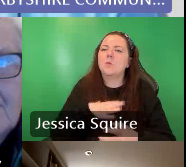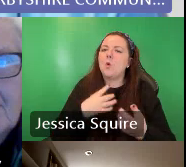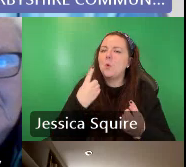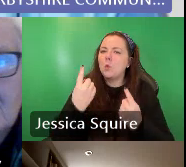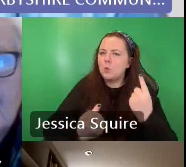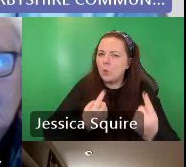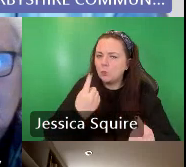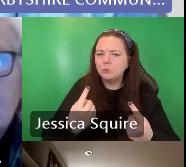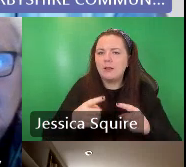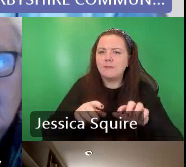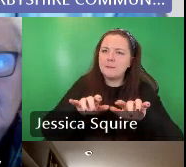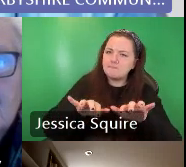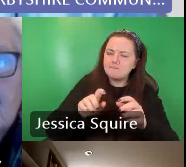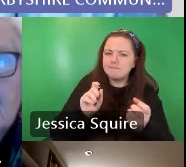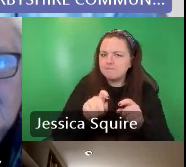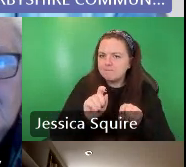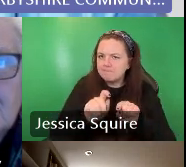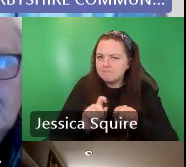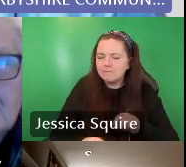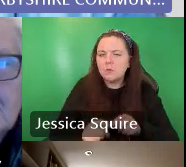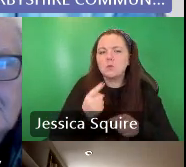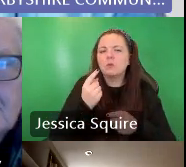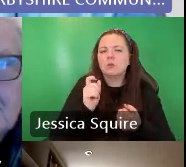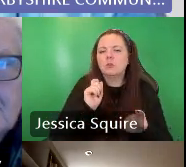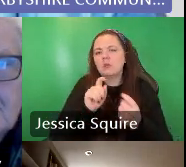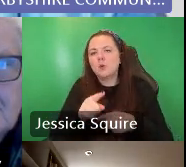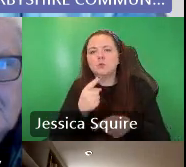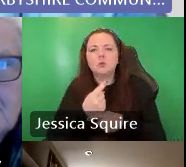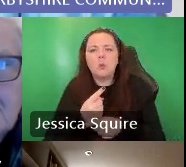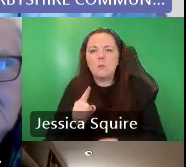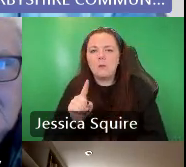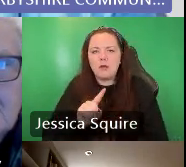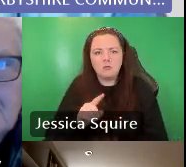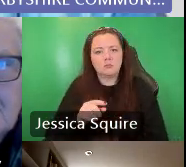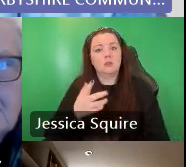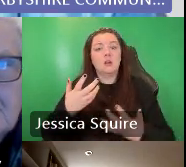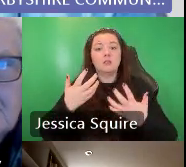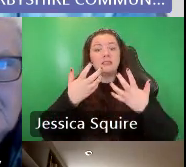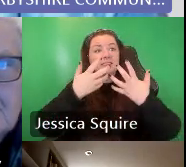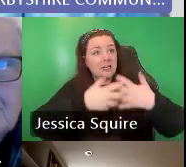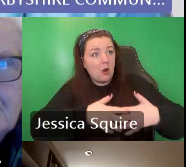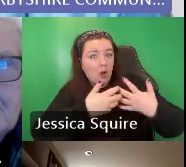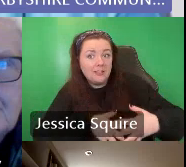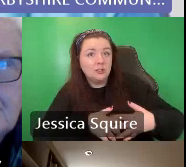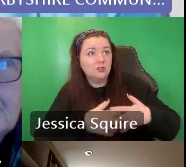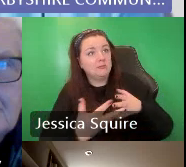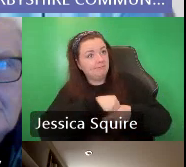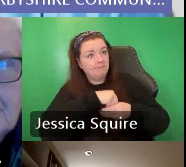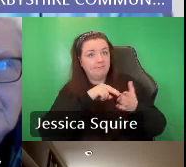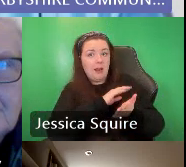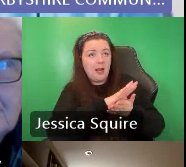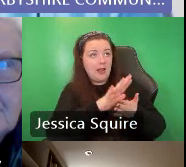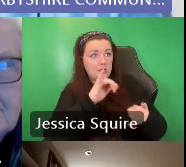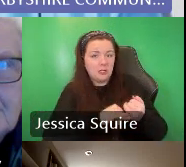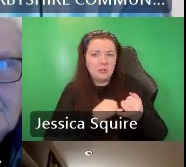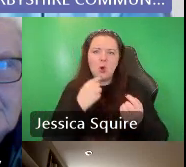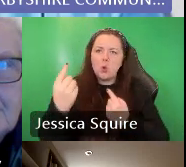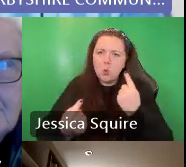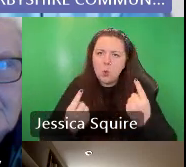are, when you think about how we could use technology in the NHS, what are your hopes? And while people are doing that, Christine, you've got your hand